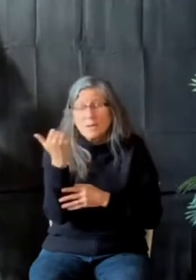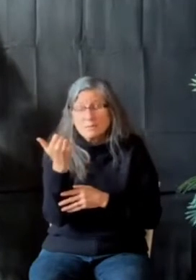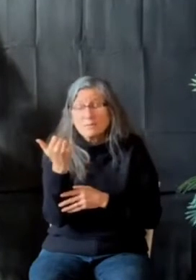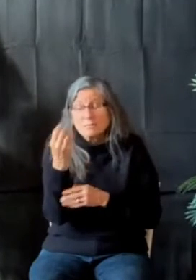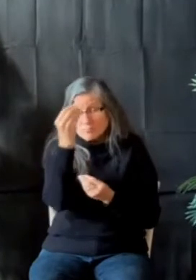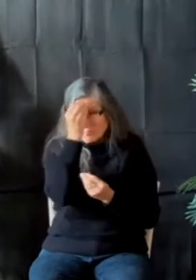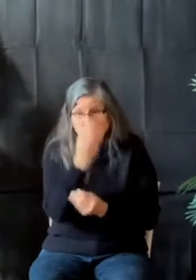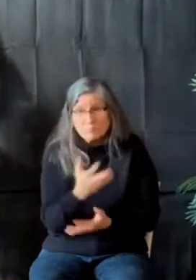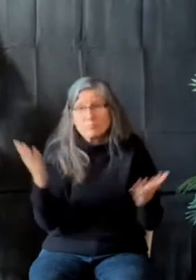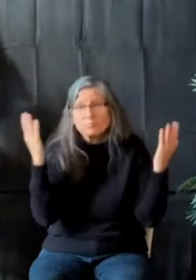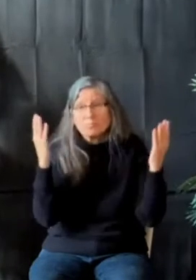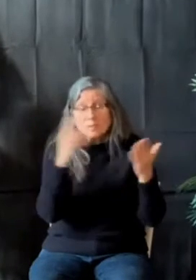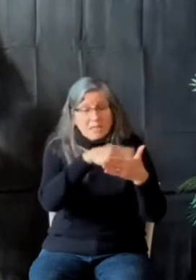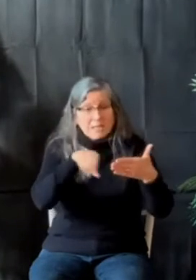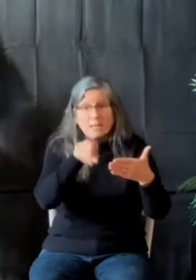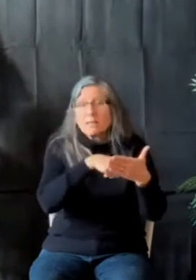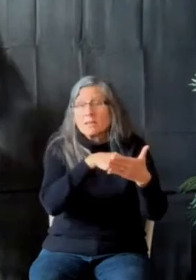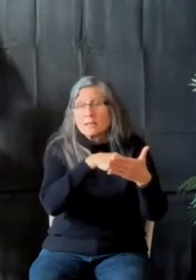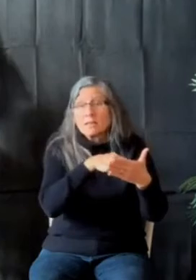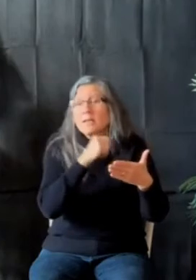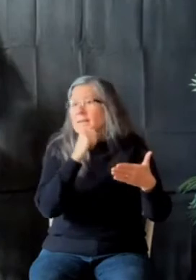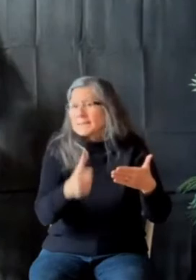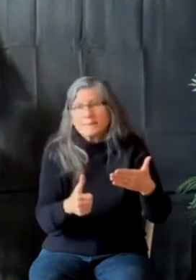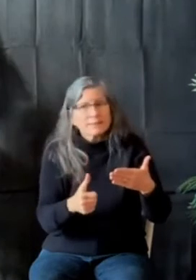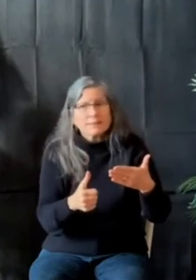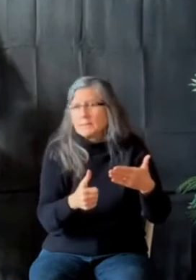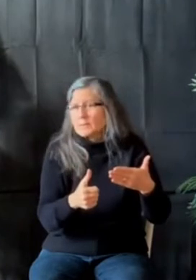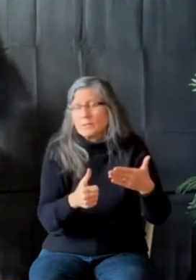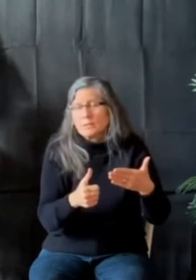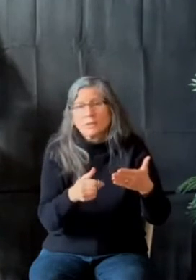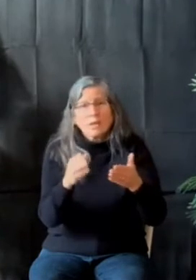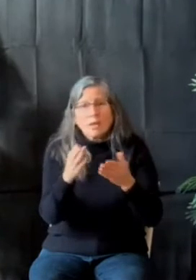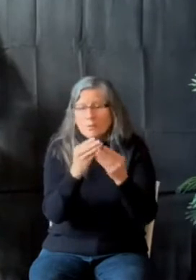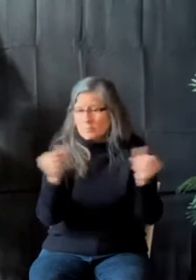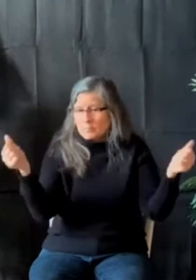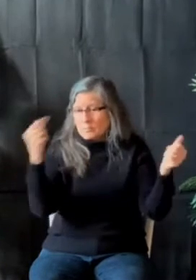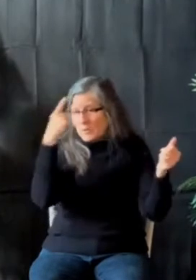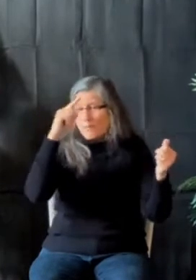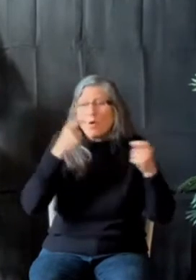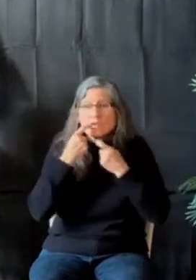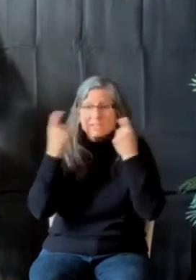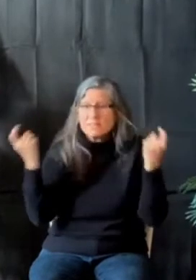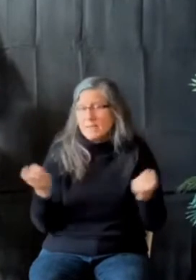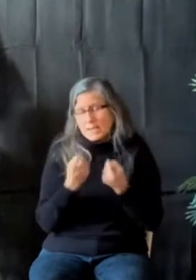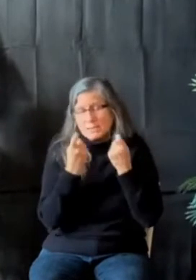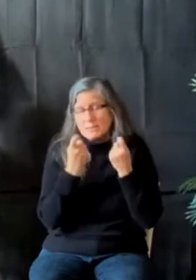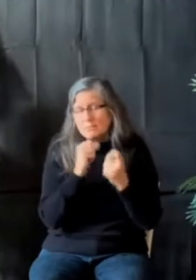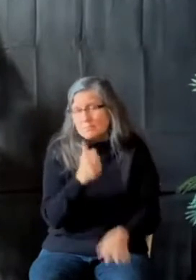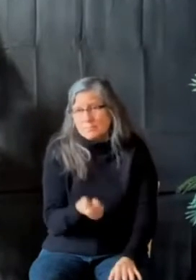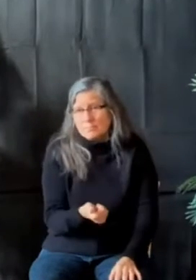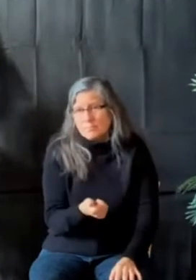something. Condemnation is not the cure for sin.